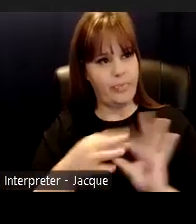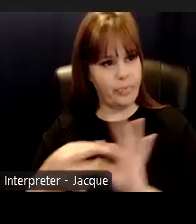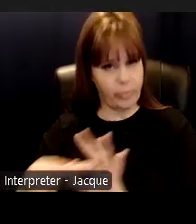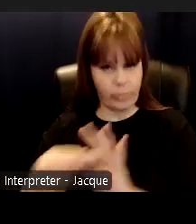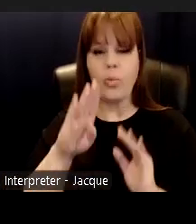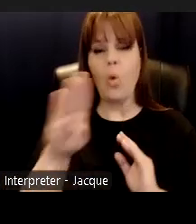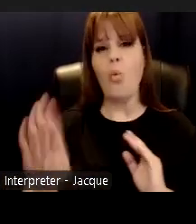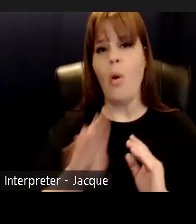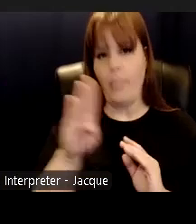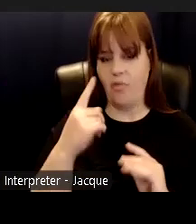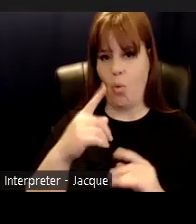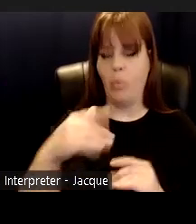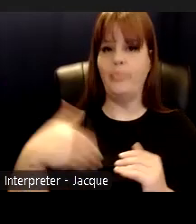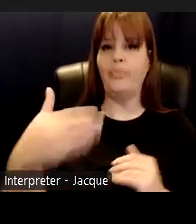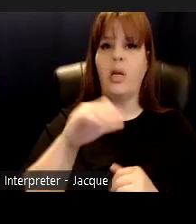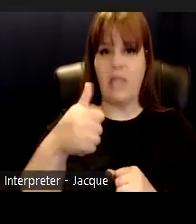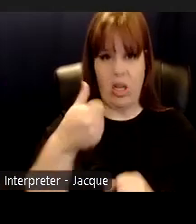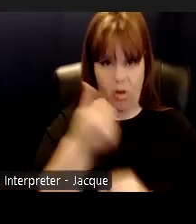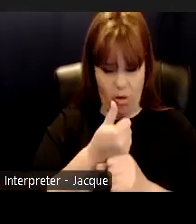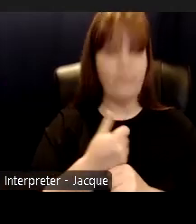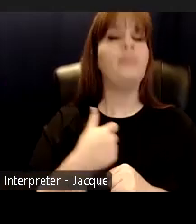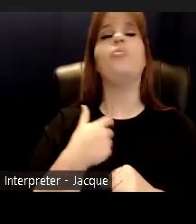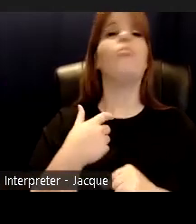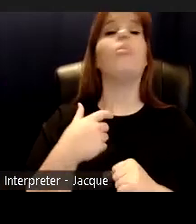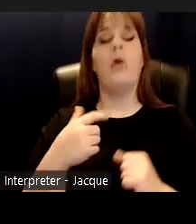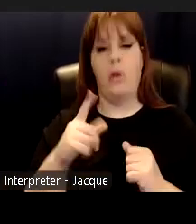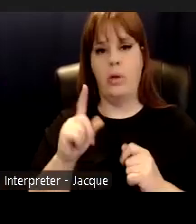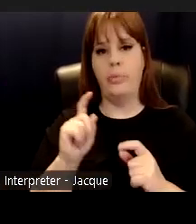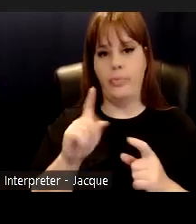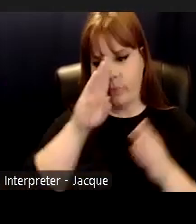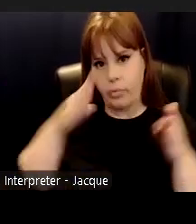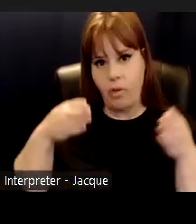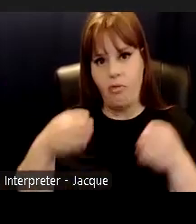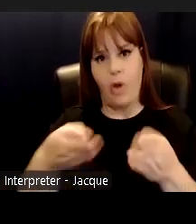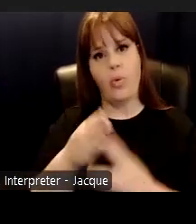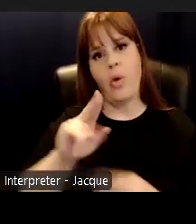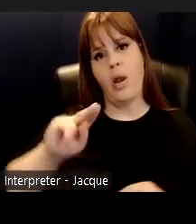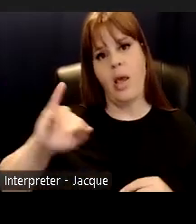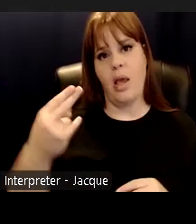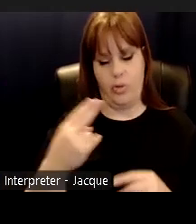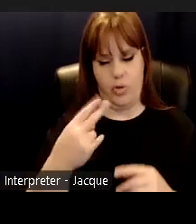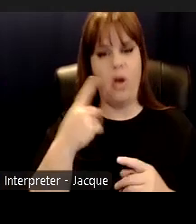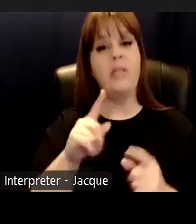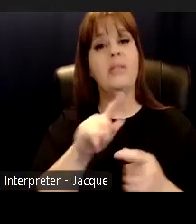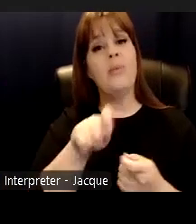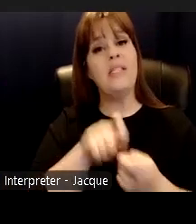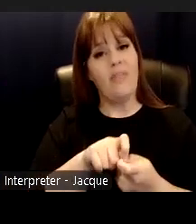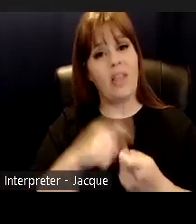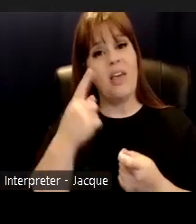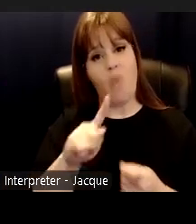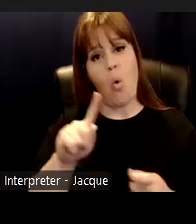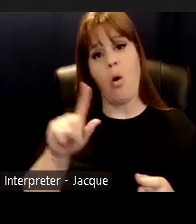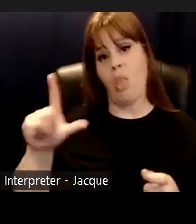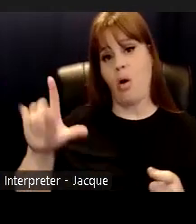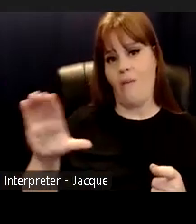through a centralized coordinated entity at the NIH that is created specifically for long COVID and IACCs.